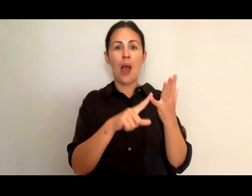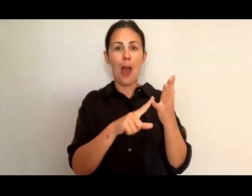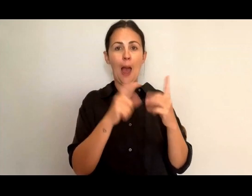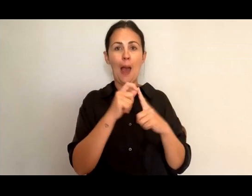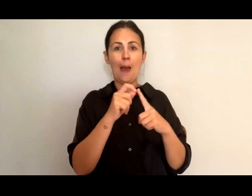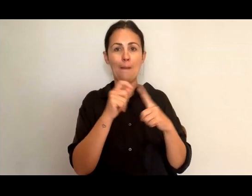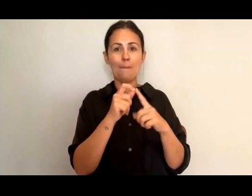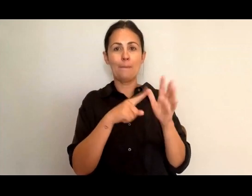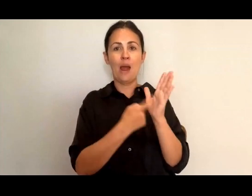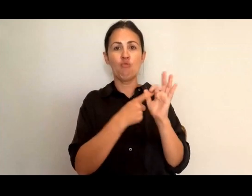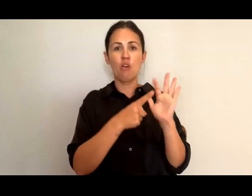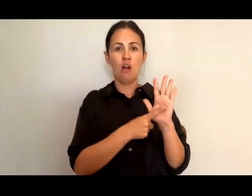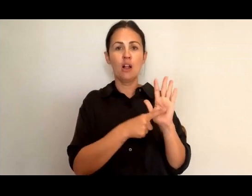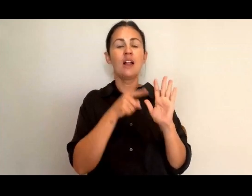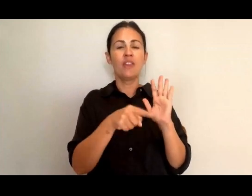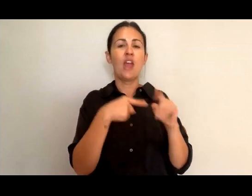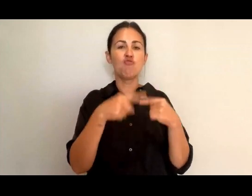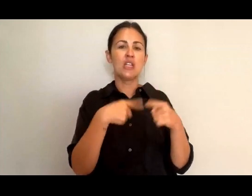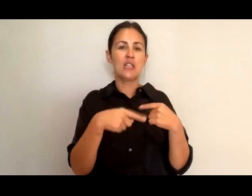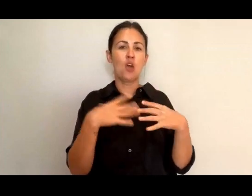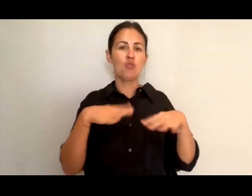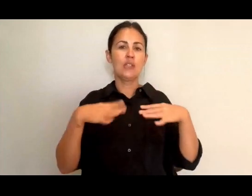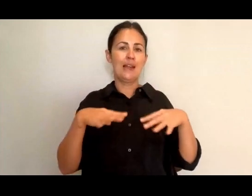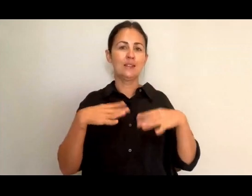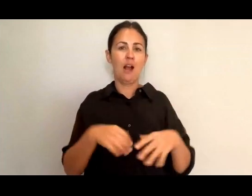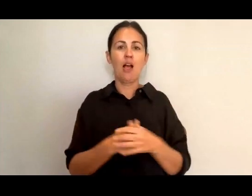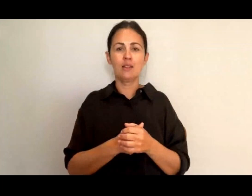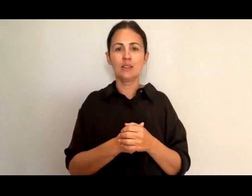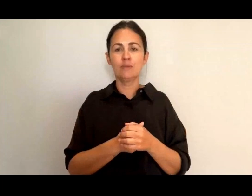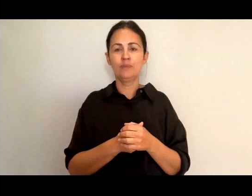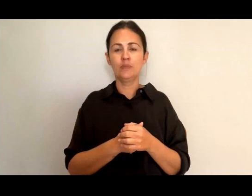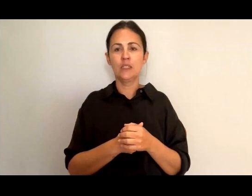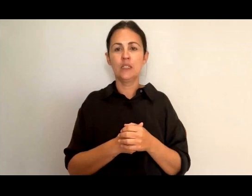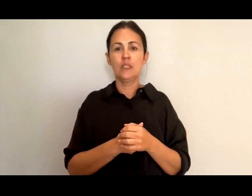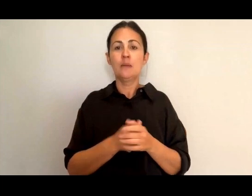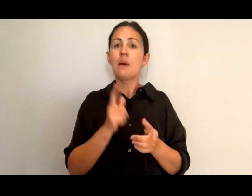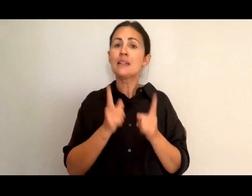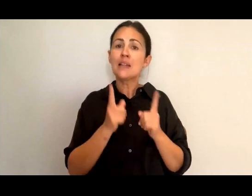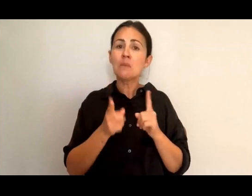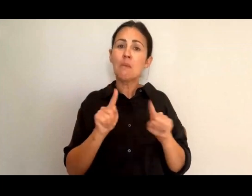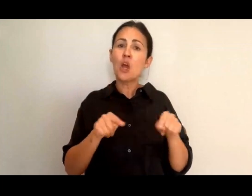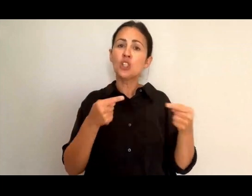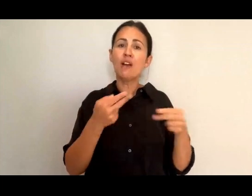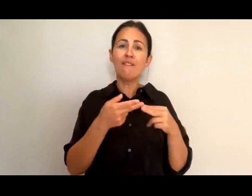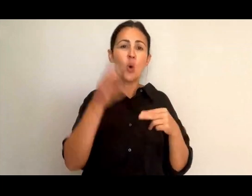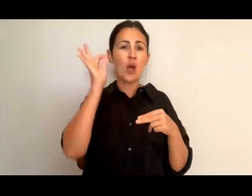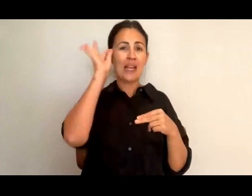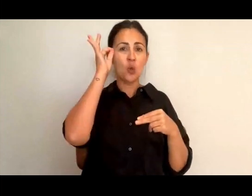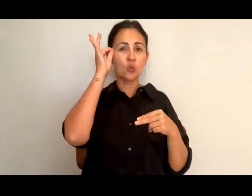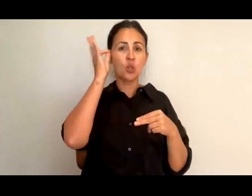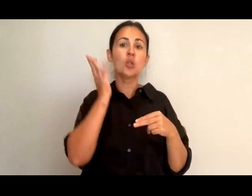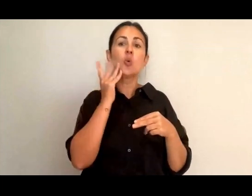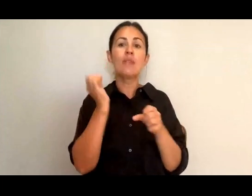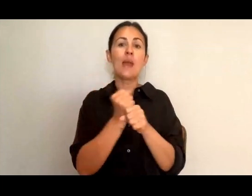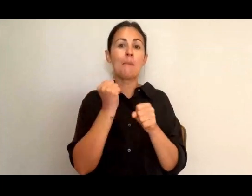textiles waste. Some of the challenges for councils when they go to run a waste to art exhibition at the community level,